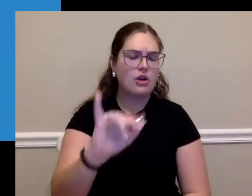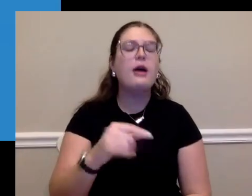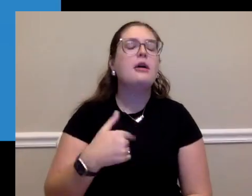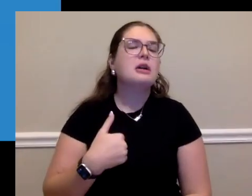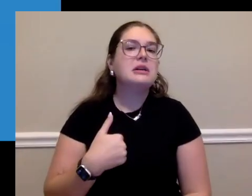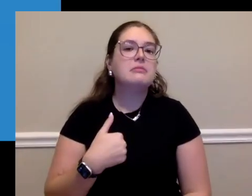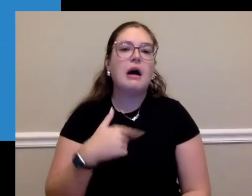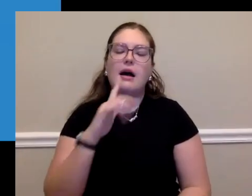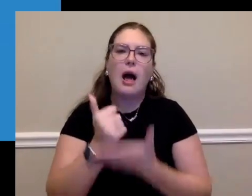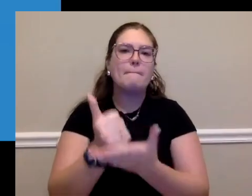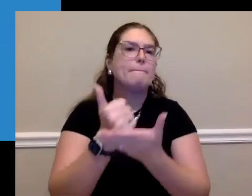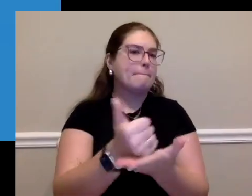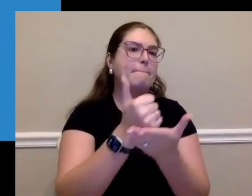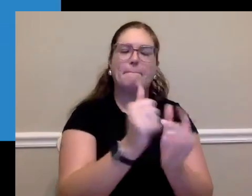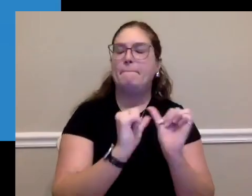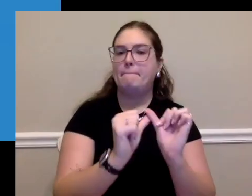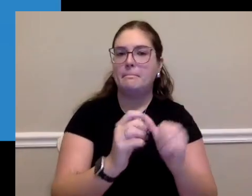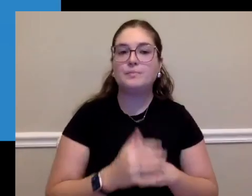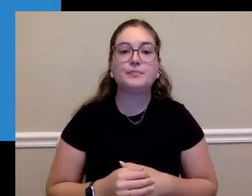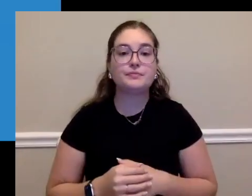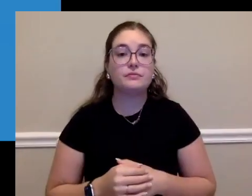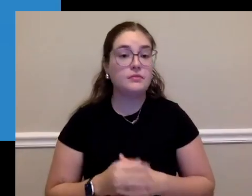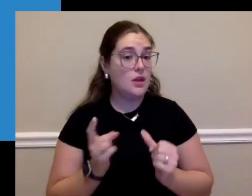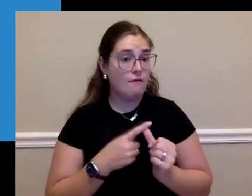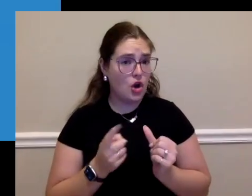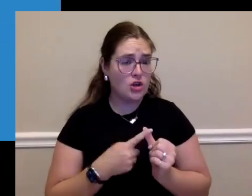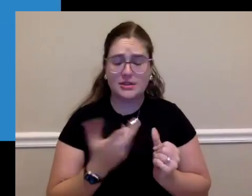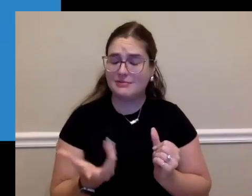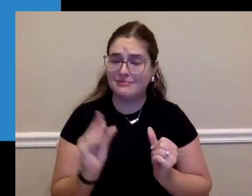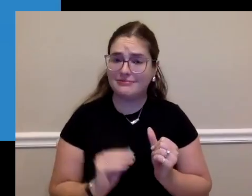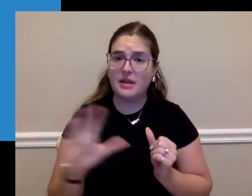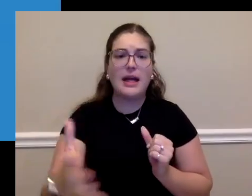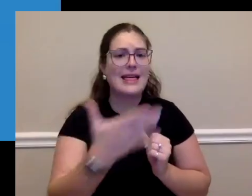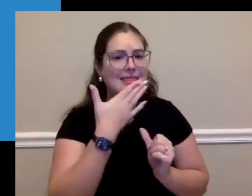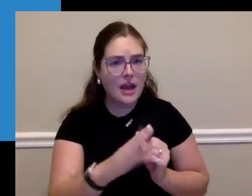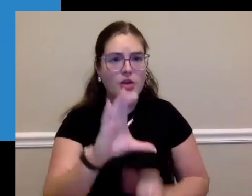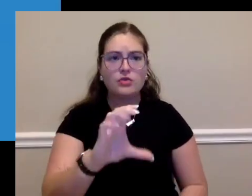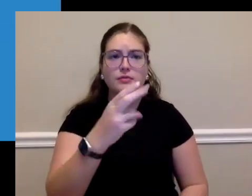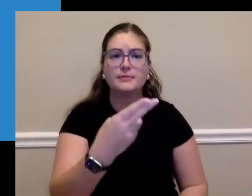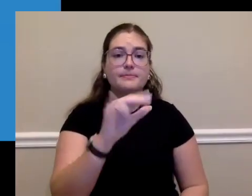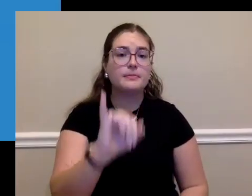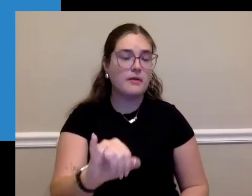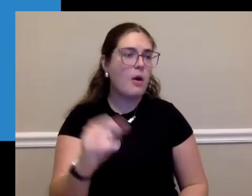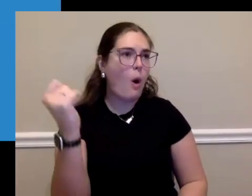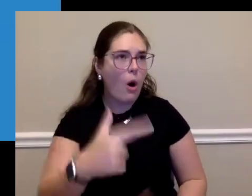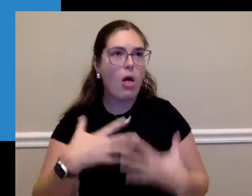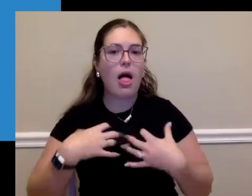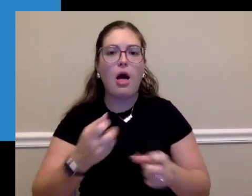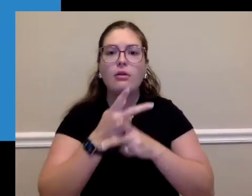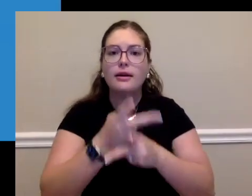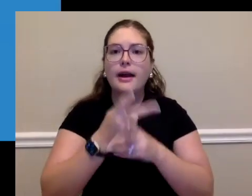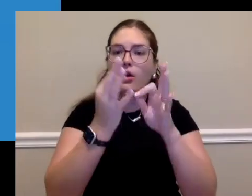everything that they need help with. So first and foremost, I want to thank the Certification Commission for Healthcare Interpreters and all of the